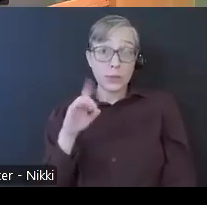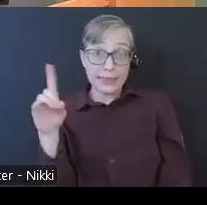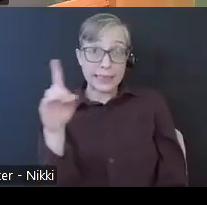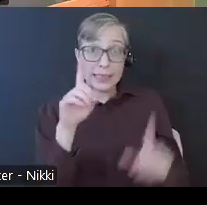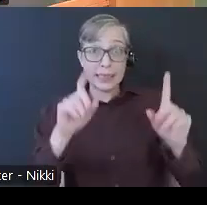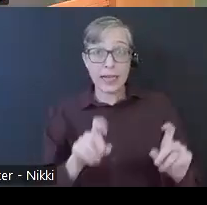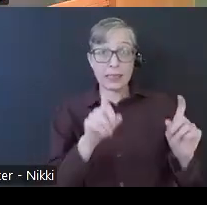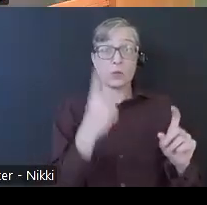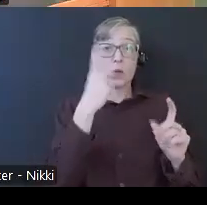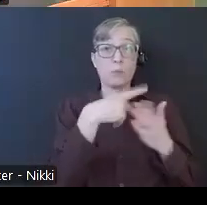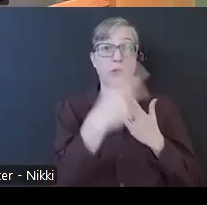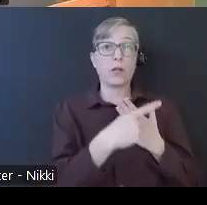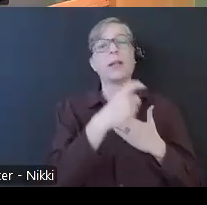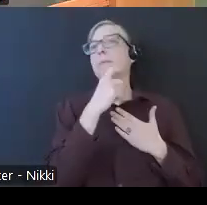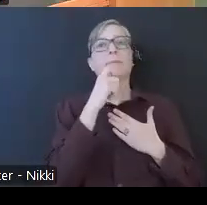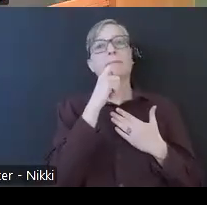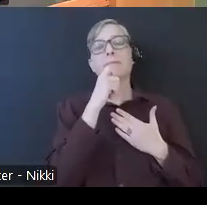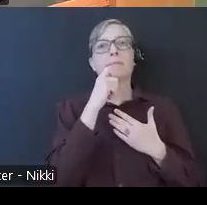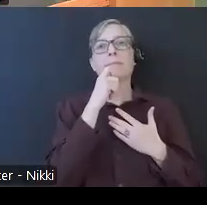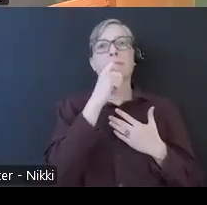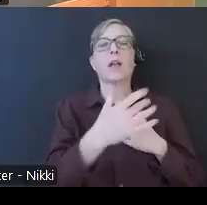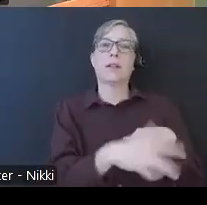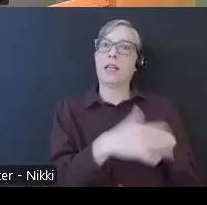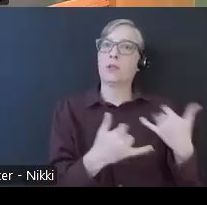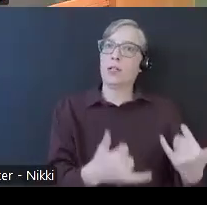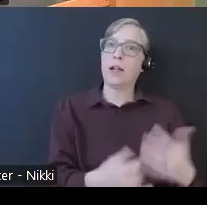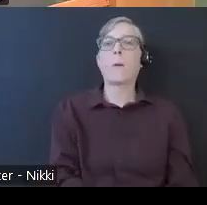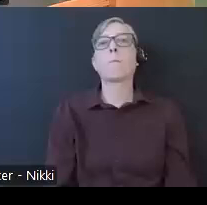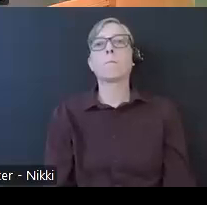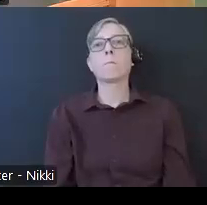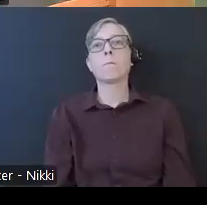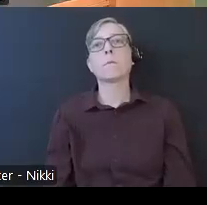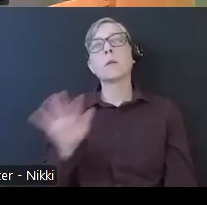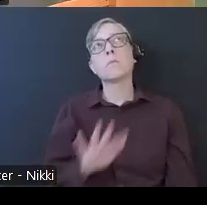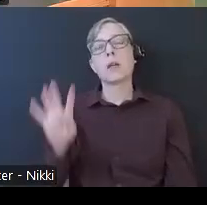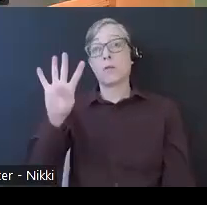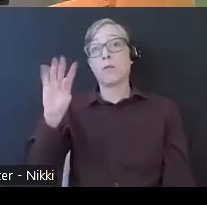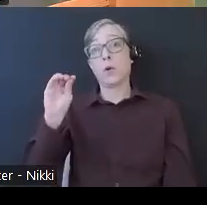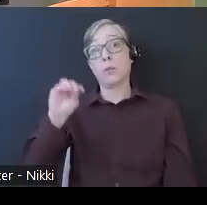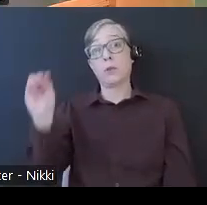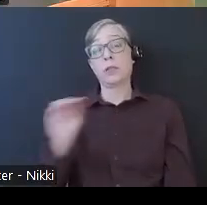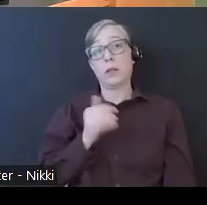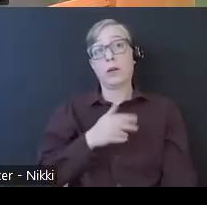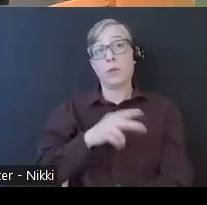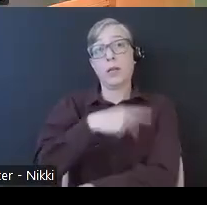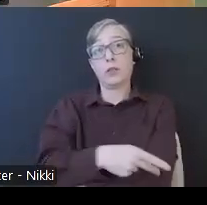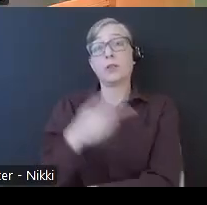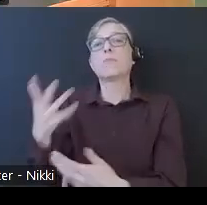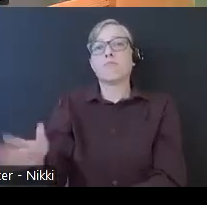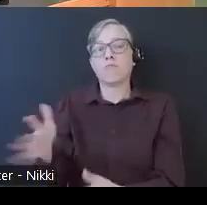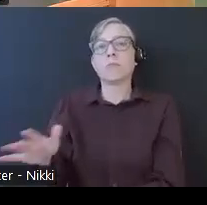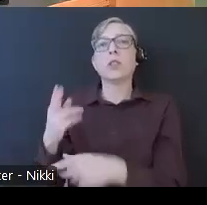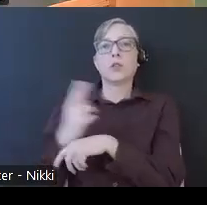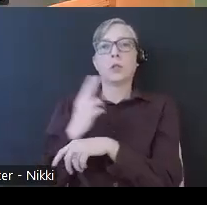the effects of co-interventions. About 40% of our patients were also on an antidepressant or